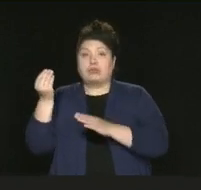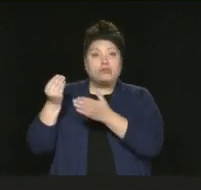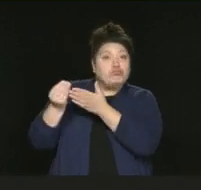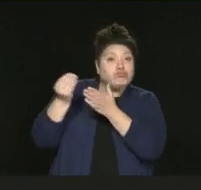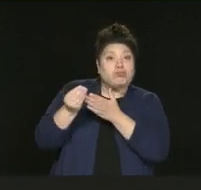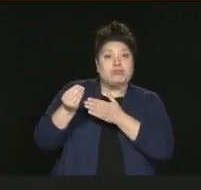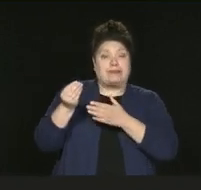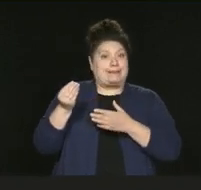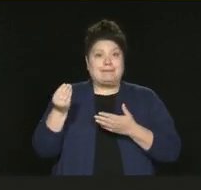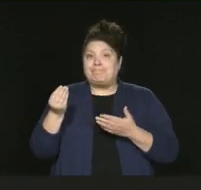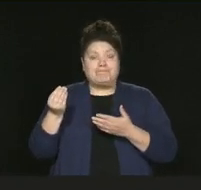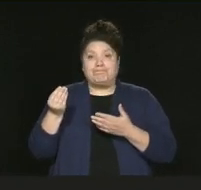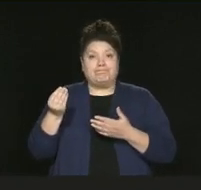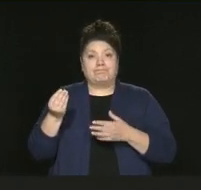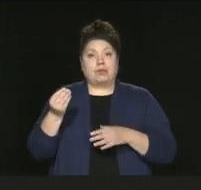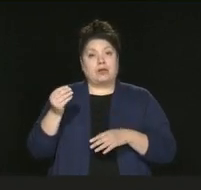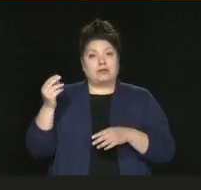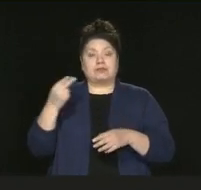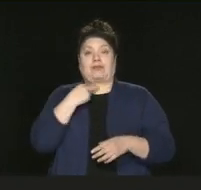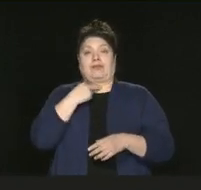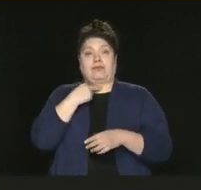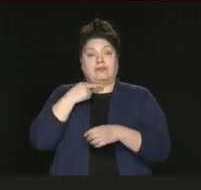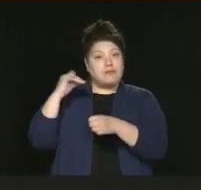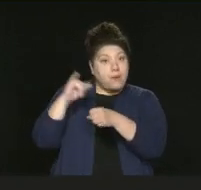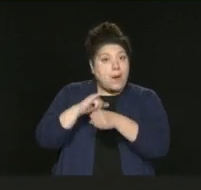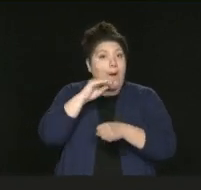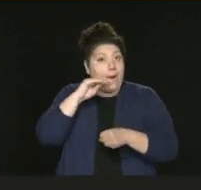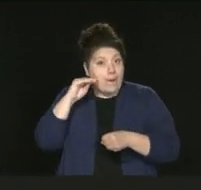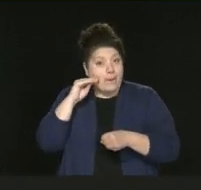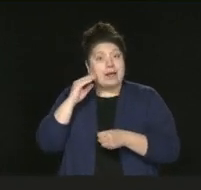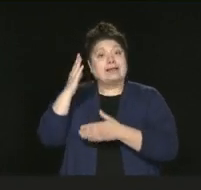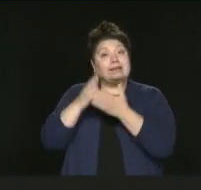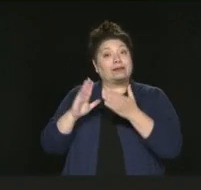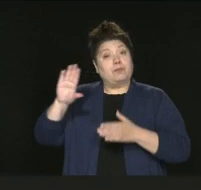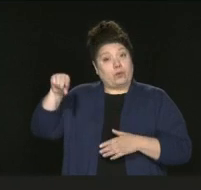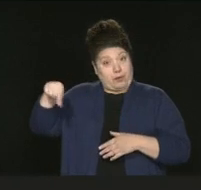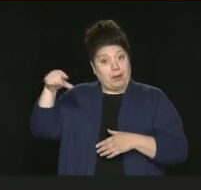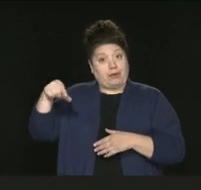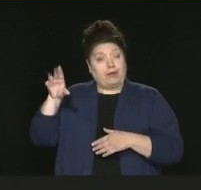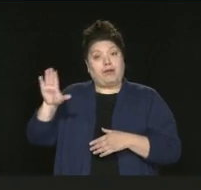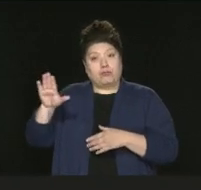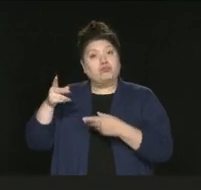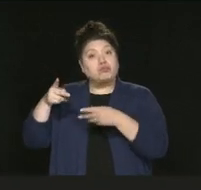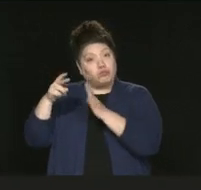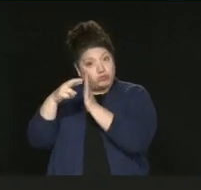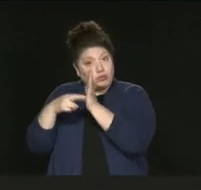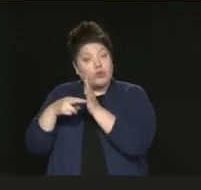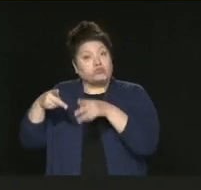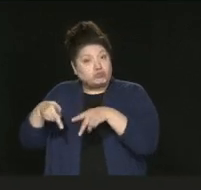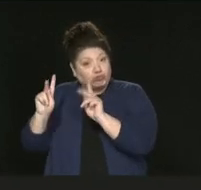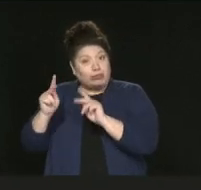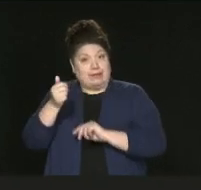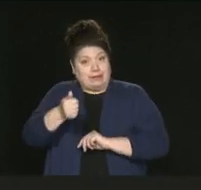that some restrictions had been eased so that they could go pick up their groceries themselves